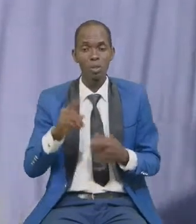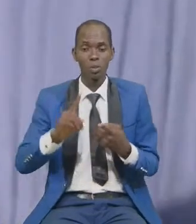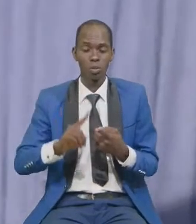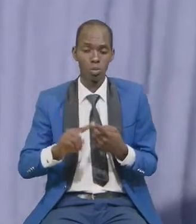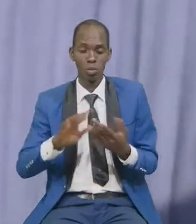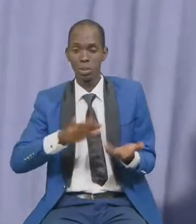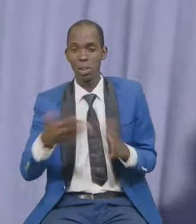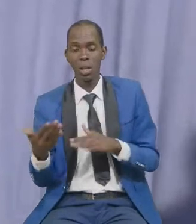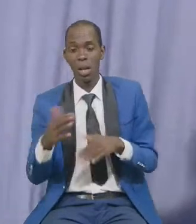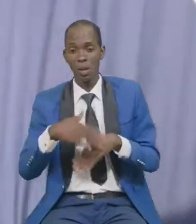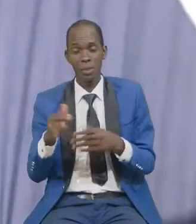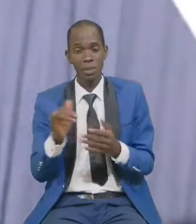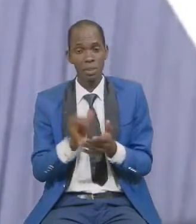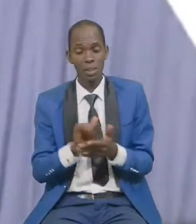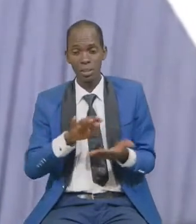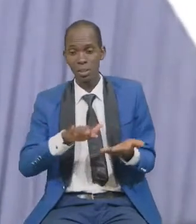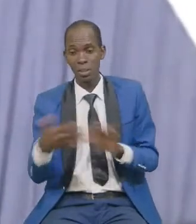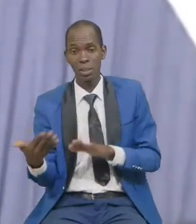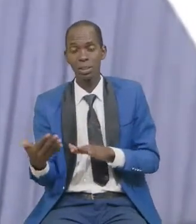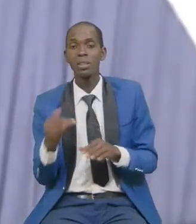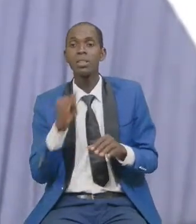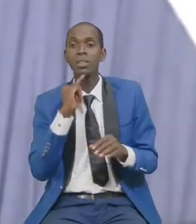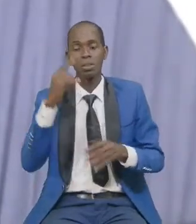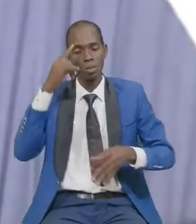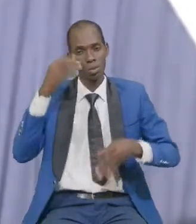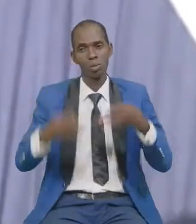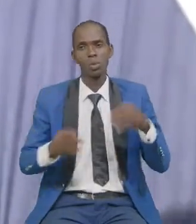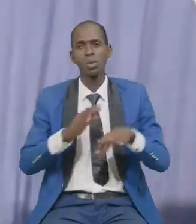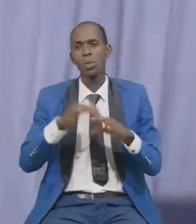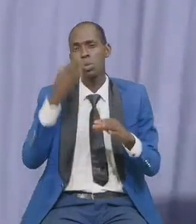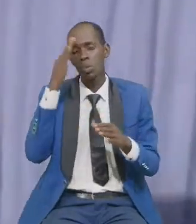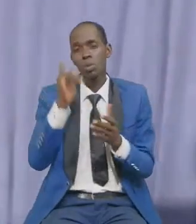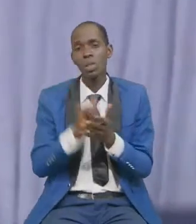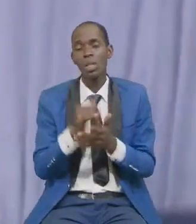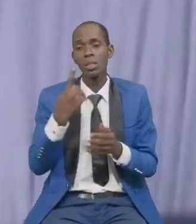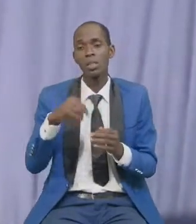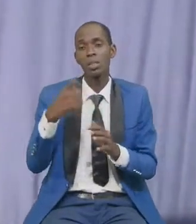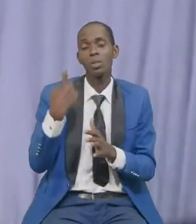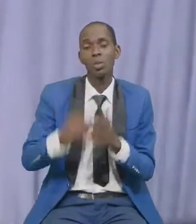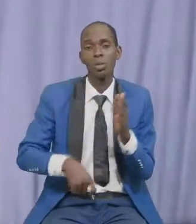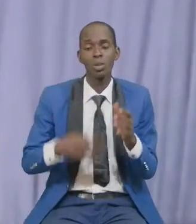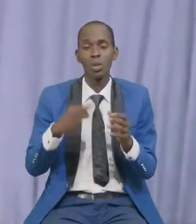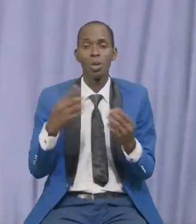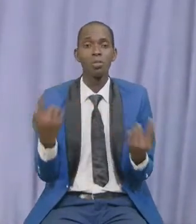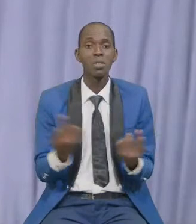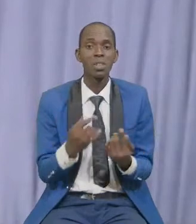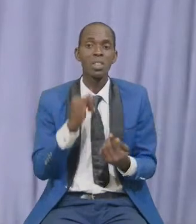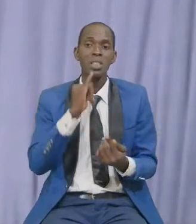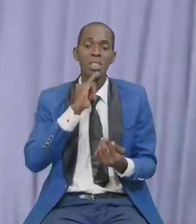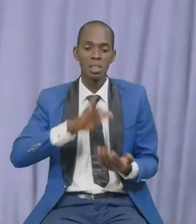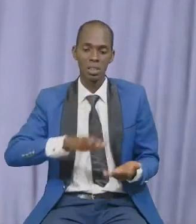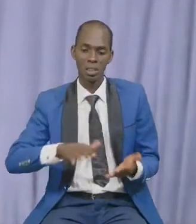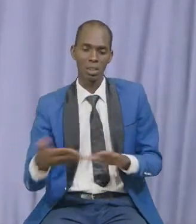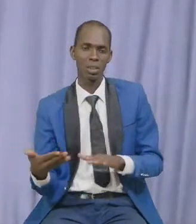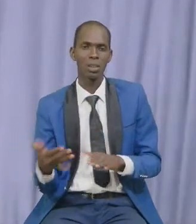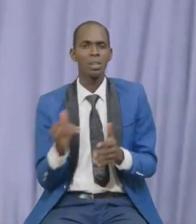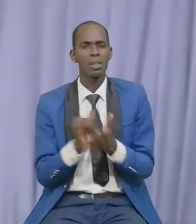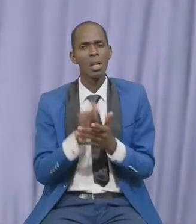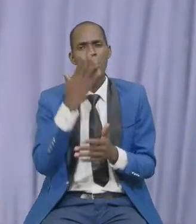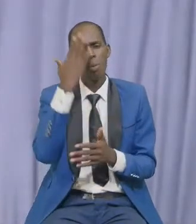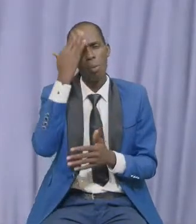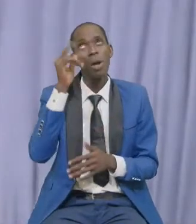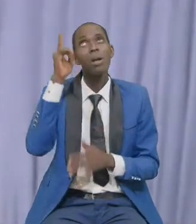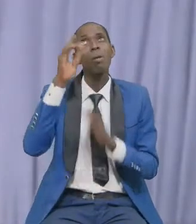They didn't know the wages of sin is death. And so he prayed for them. He said, Father, set